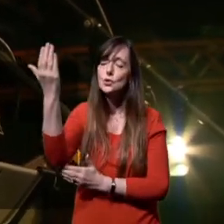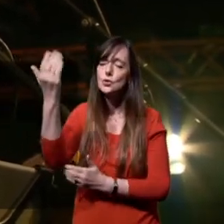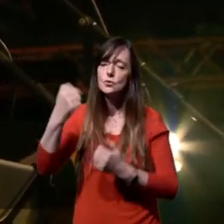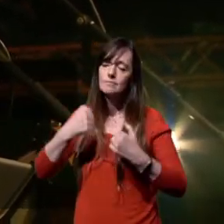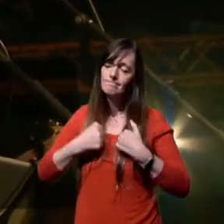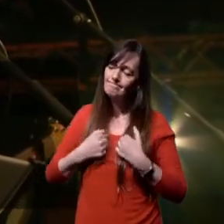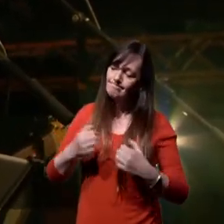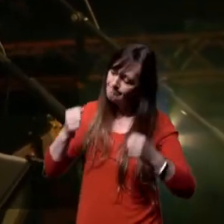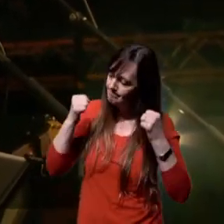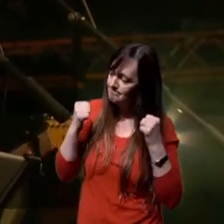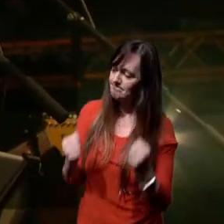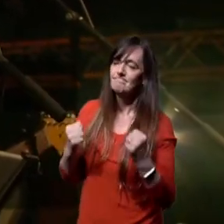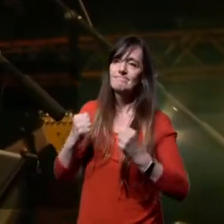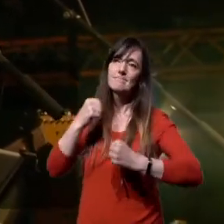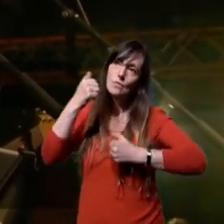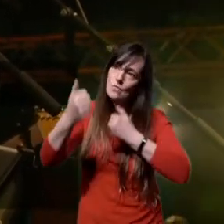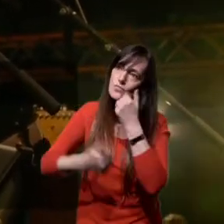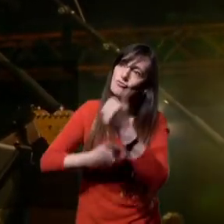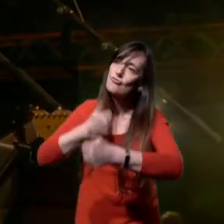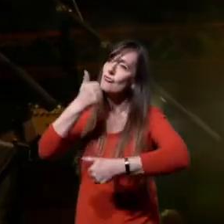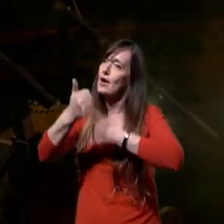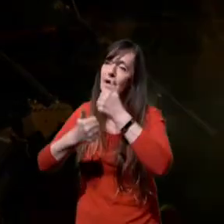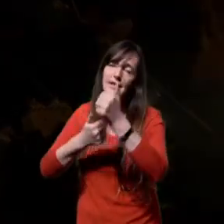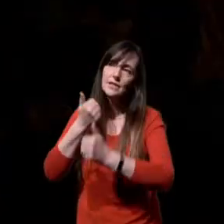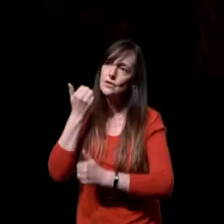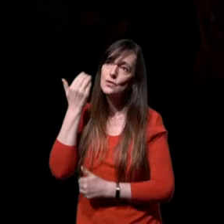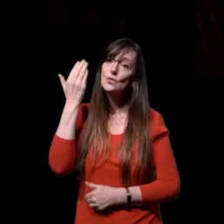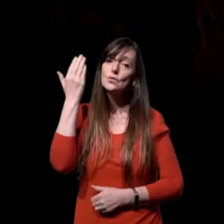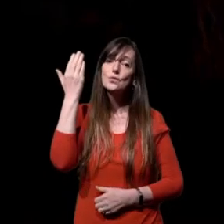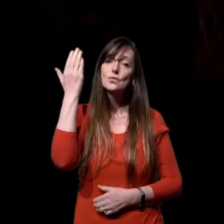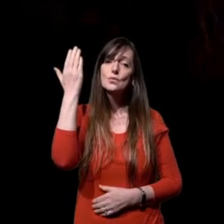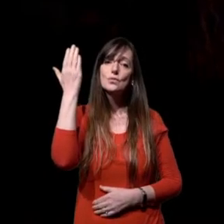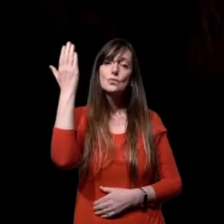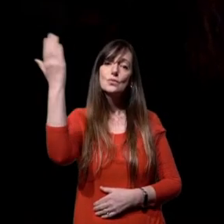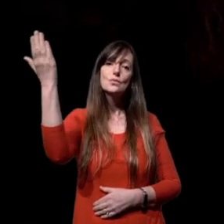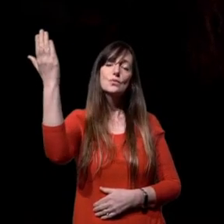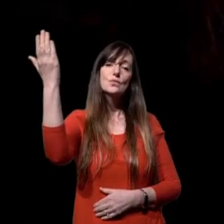you, still I will praise you.